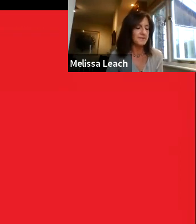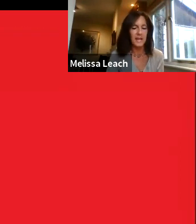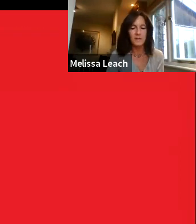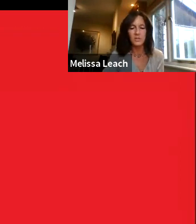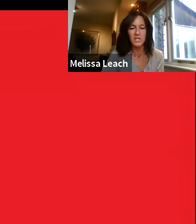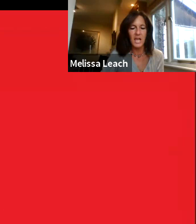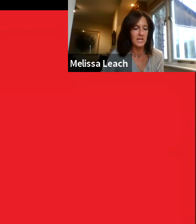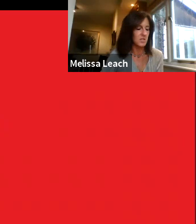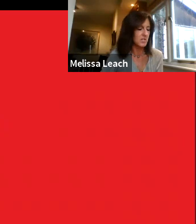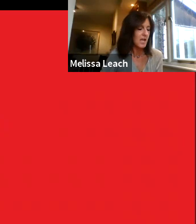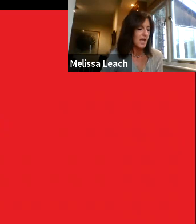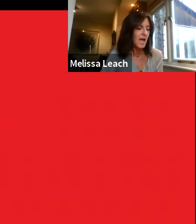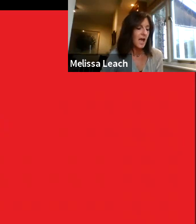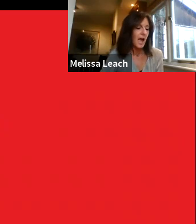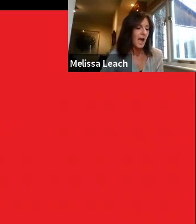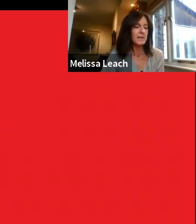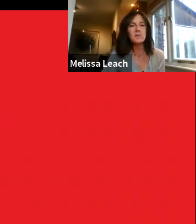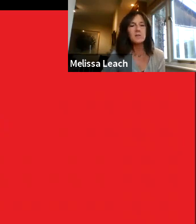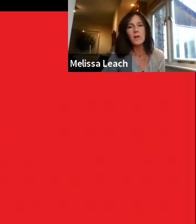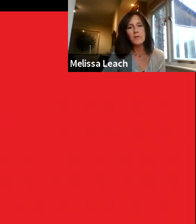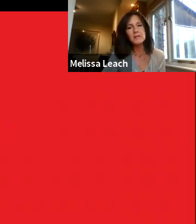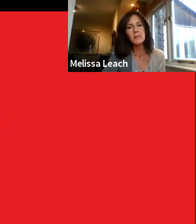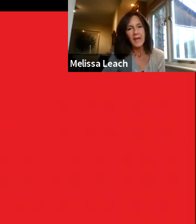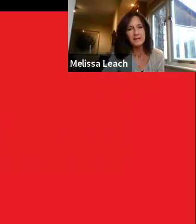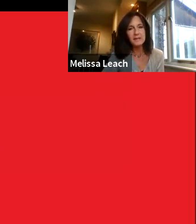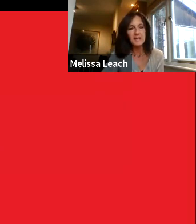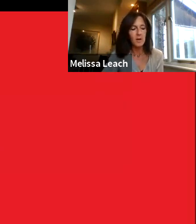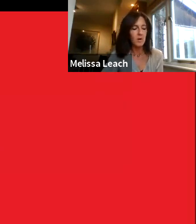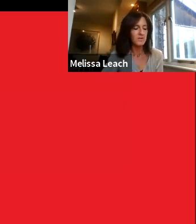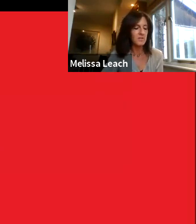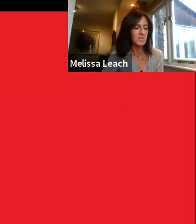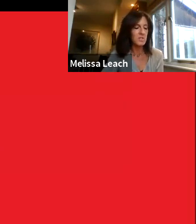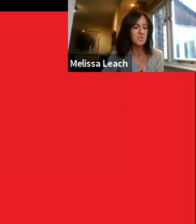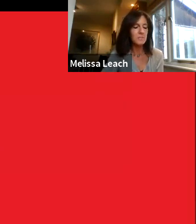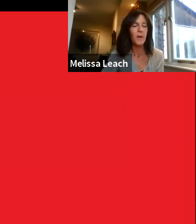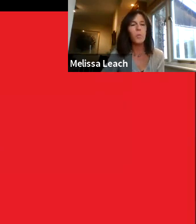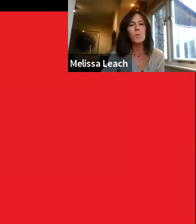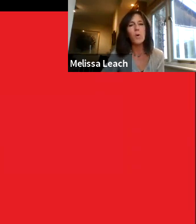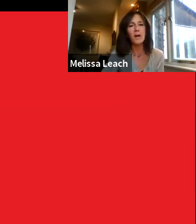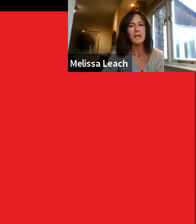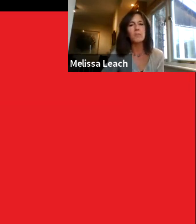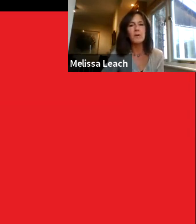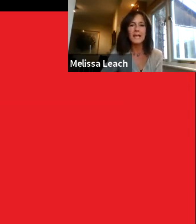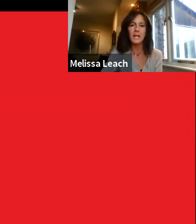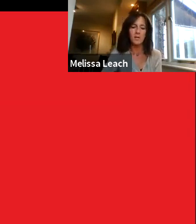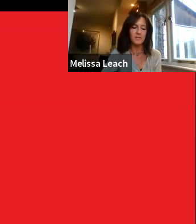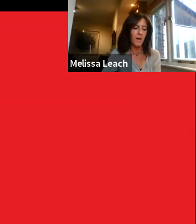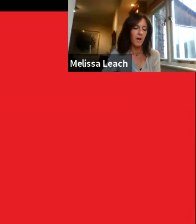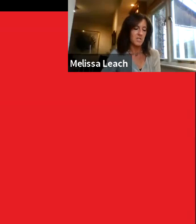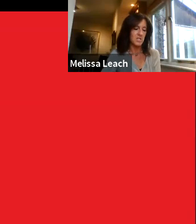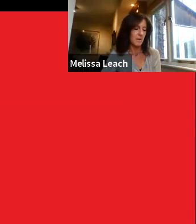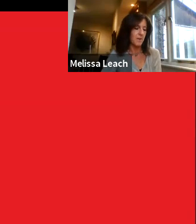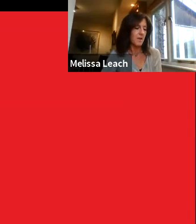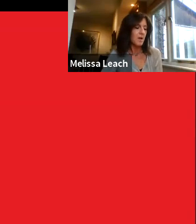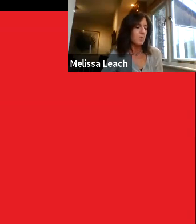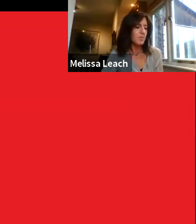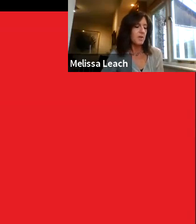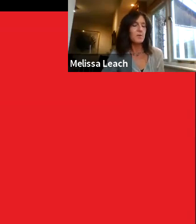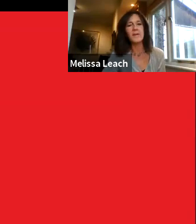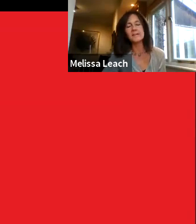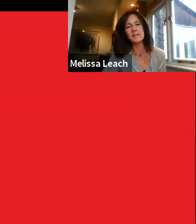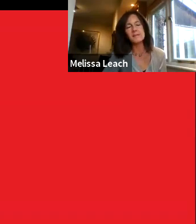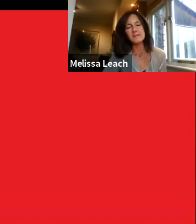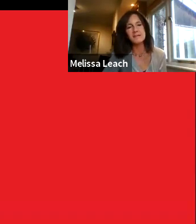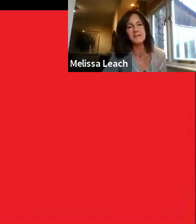and sustainable change. And we're independent in our constitution, but we work in really close partnership with